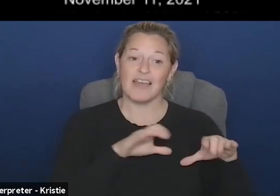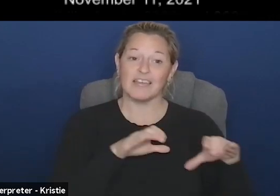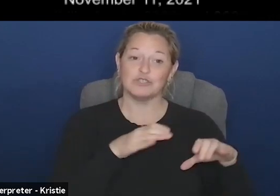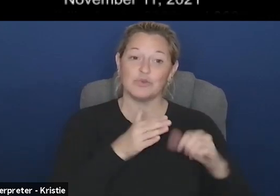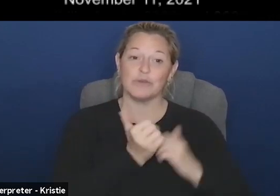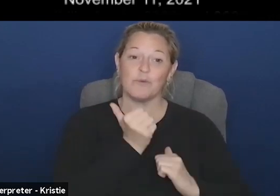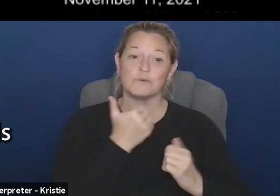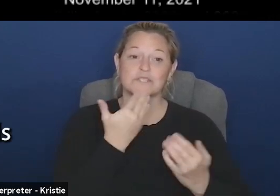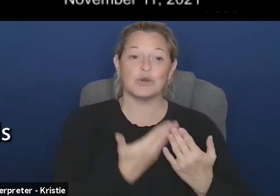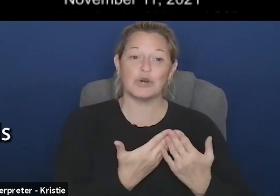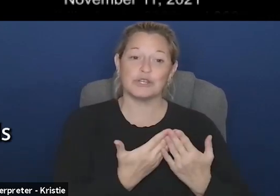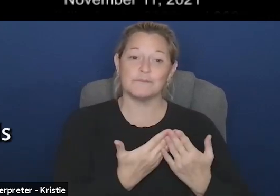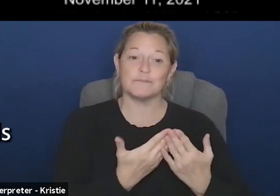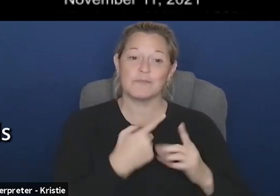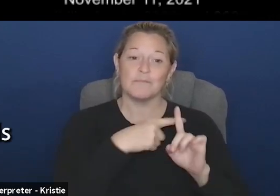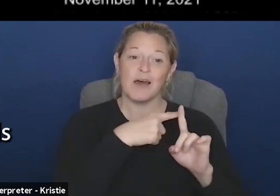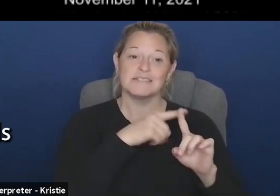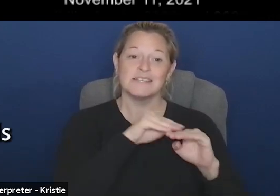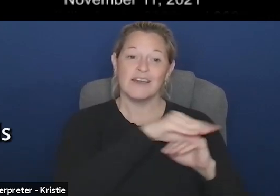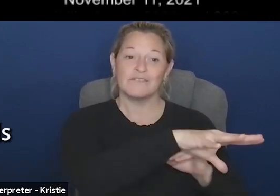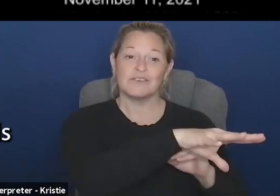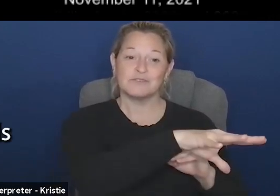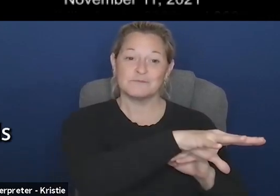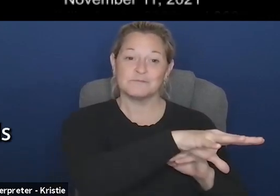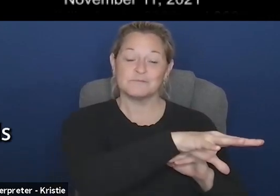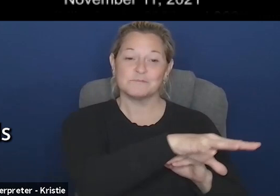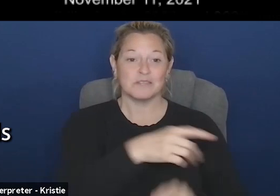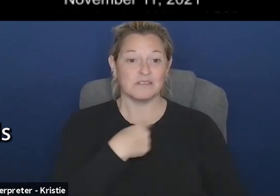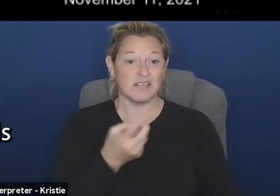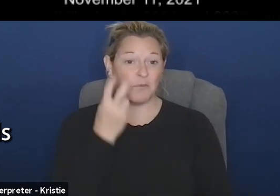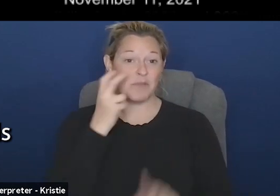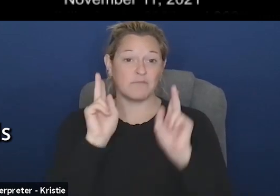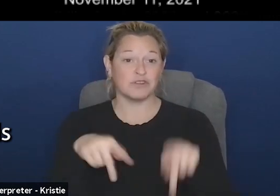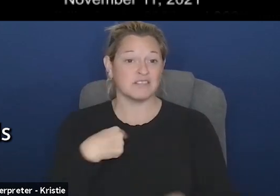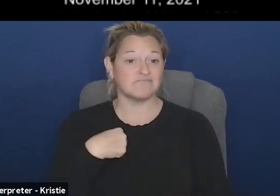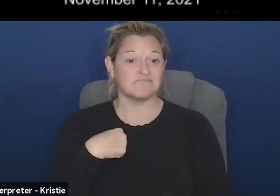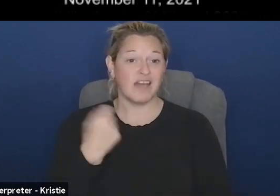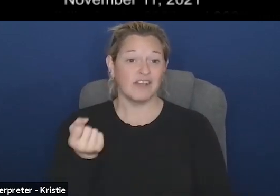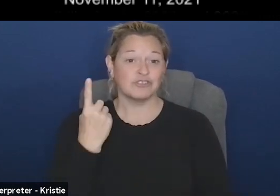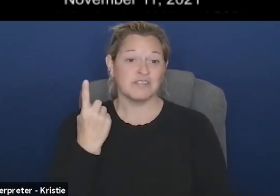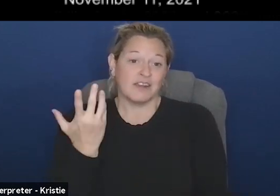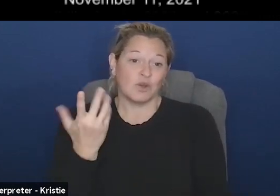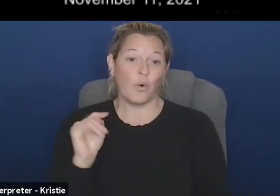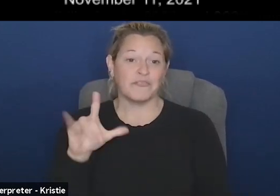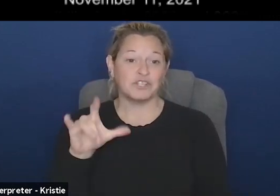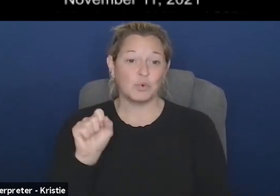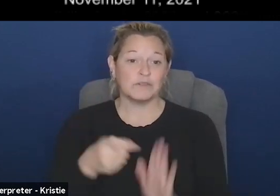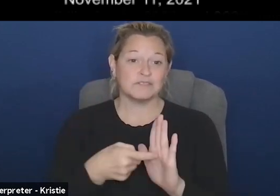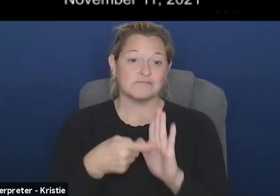Because as a blind person, I do understand how to design the tools we need. I do